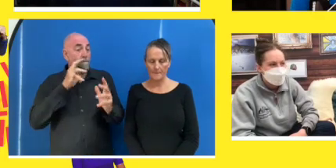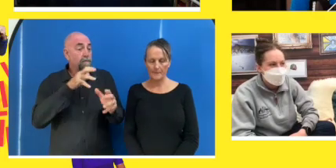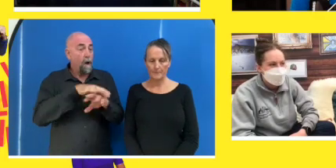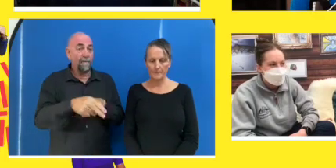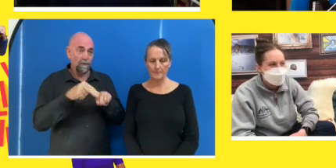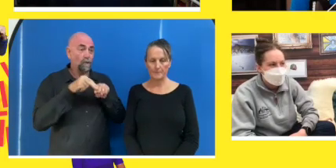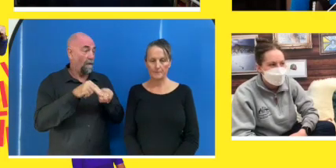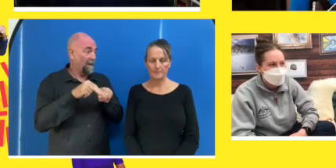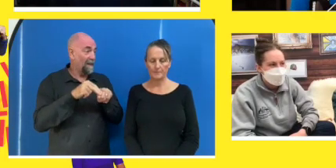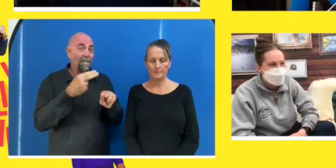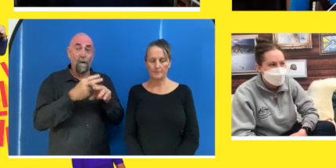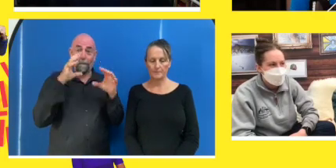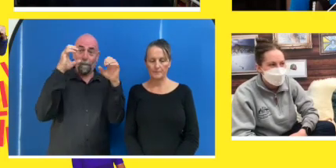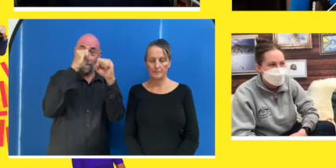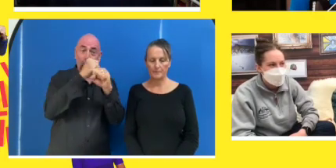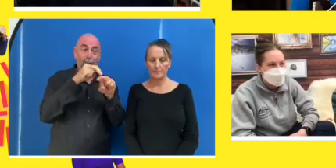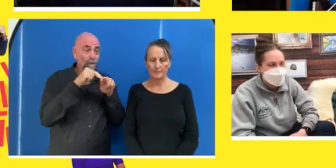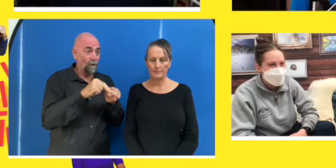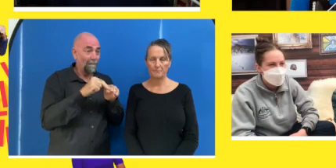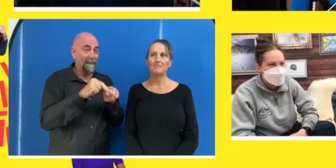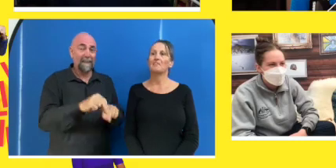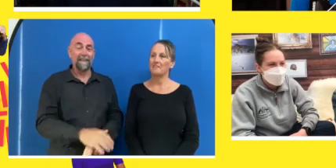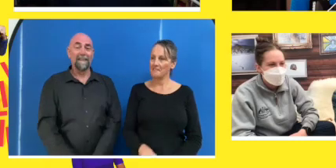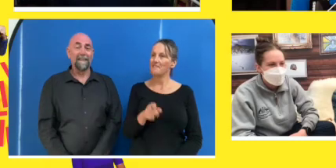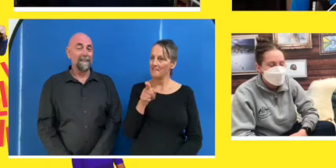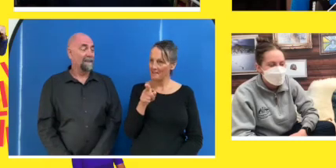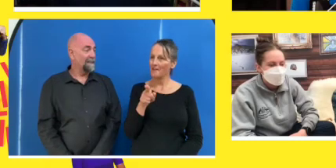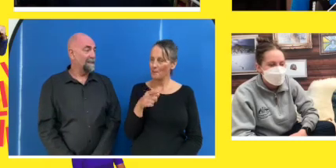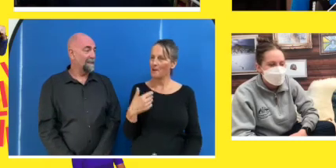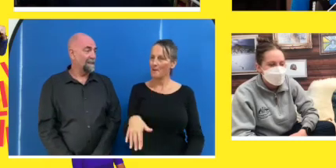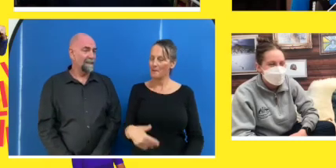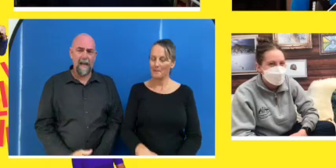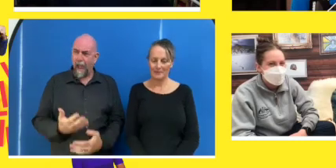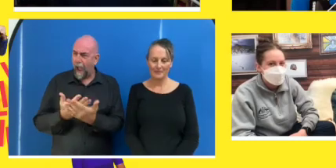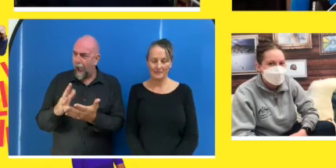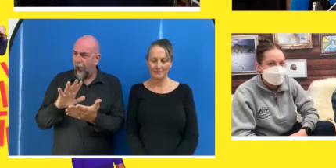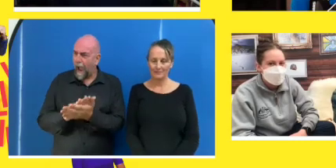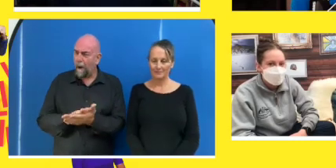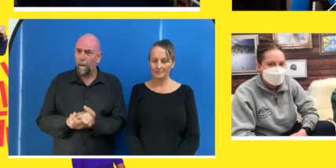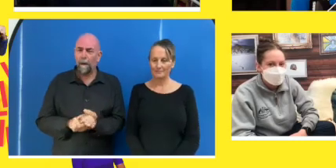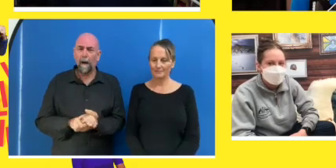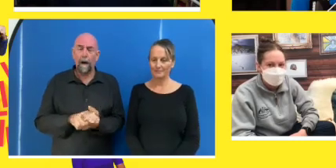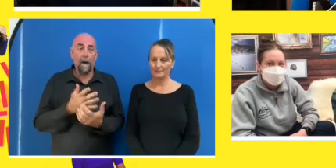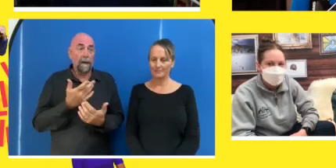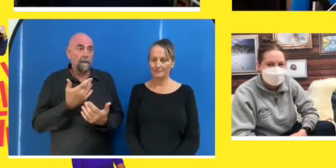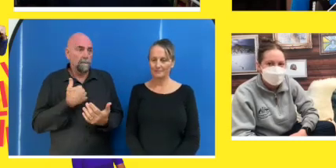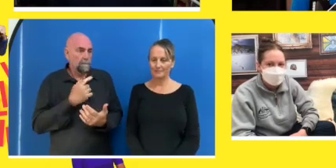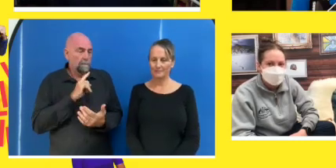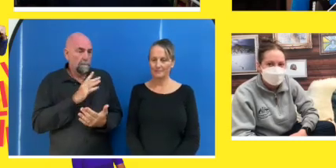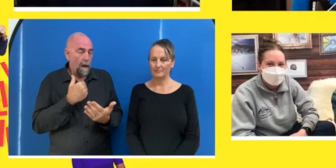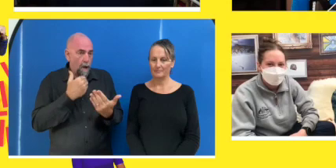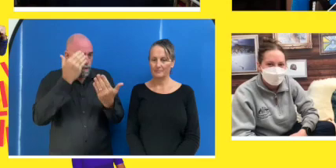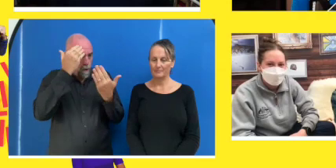the B1 category. He's the only one here as a B1, so completely blacked out goggles, and he does it like